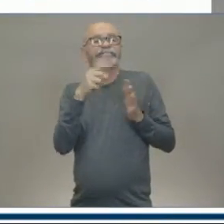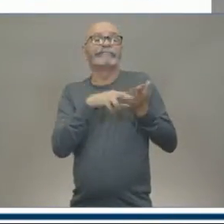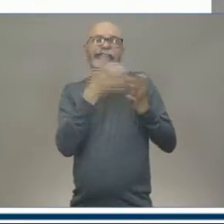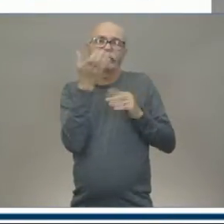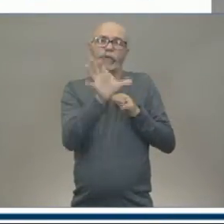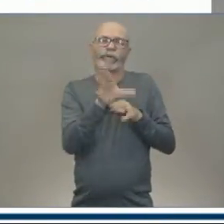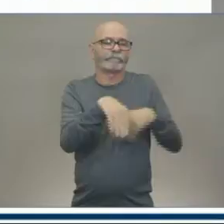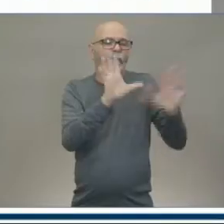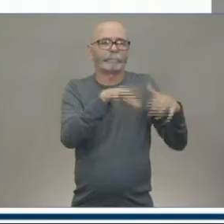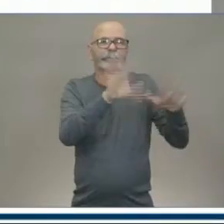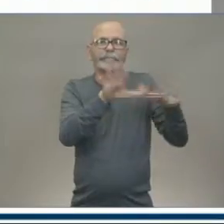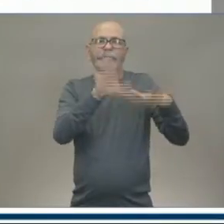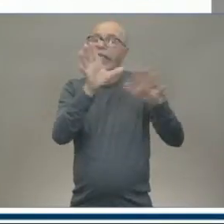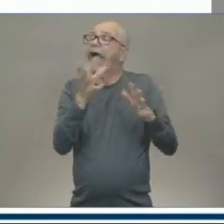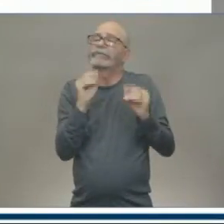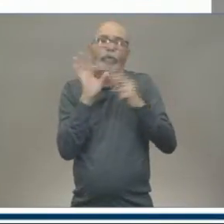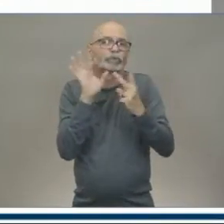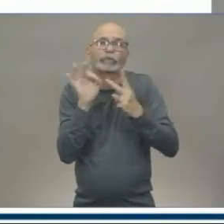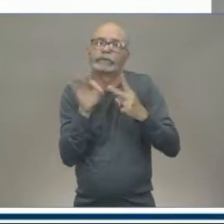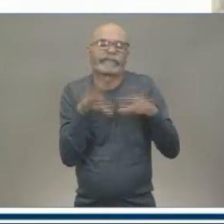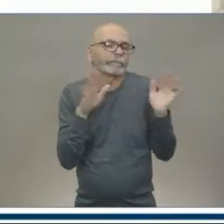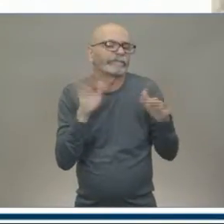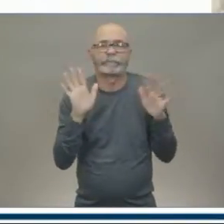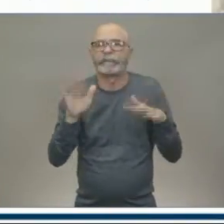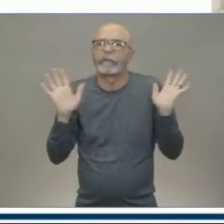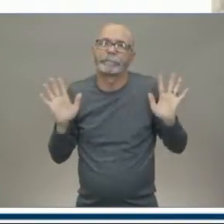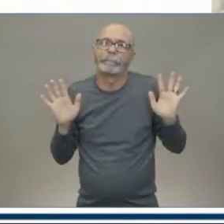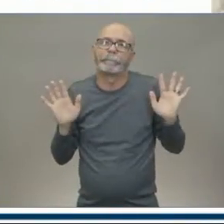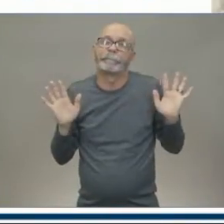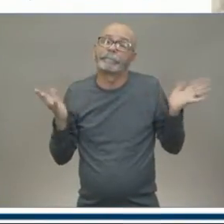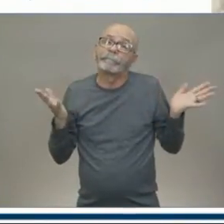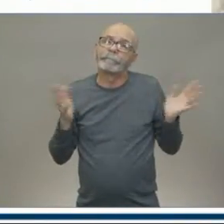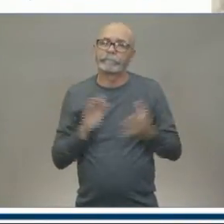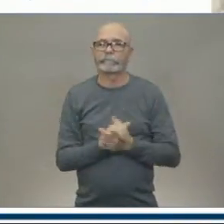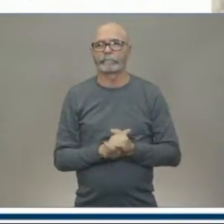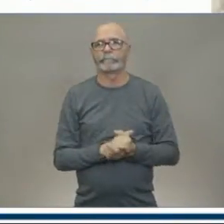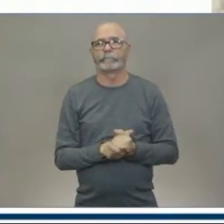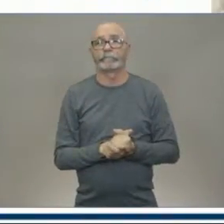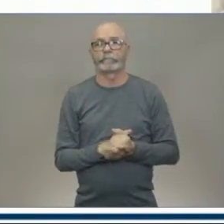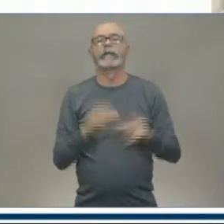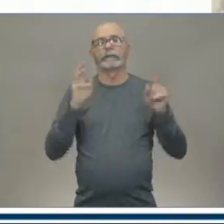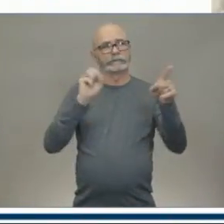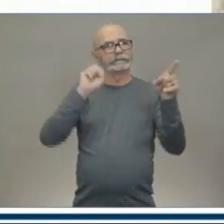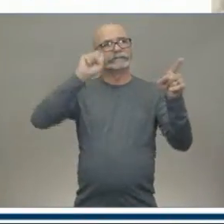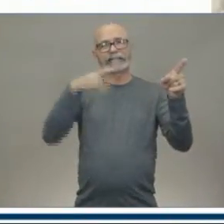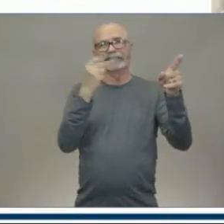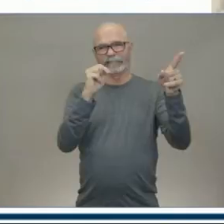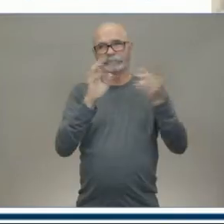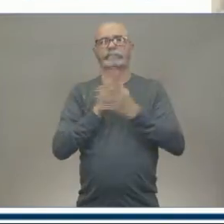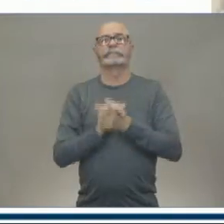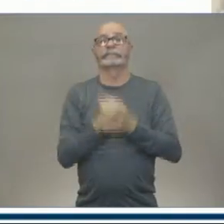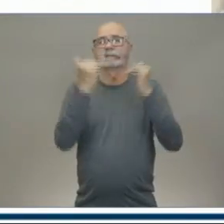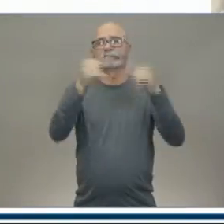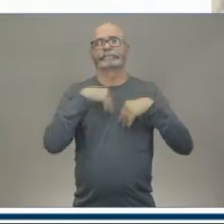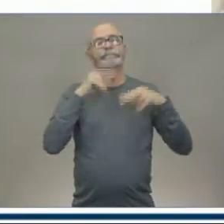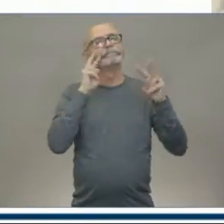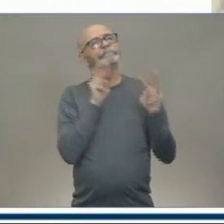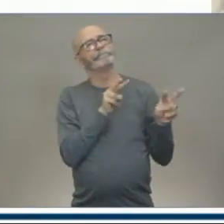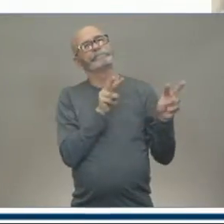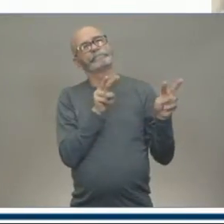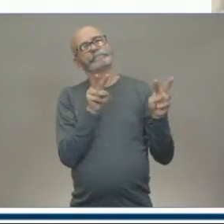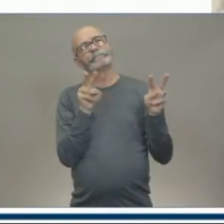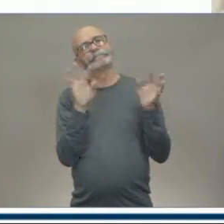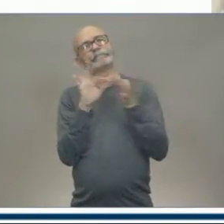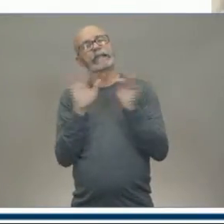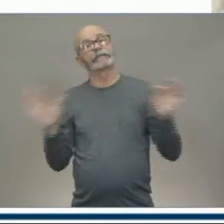those sacrifices for each other. One of the lessons that we've learned as we looked across the country, that when you begin to see community spread, you need to